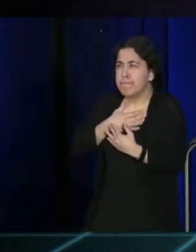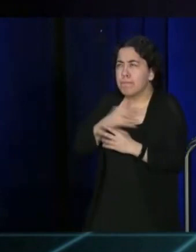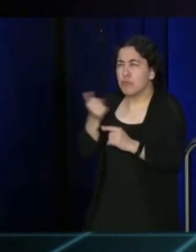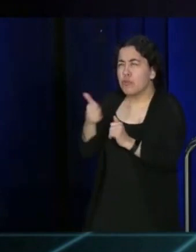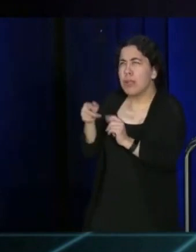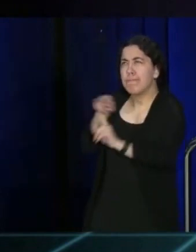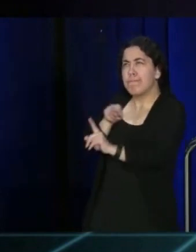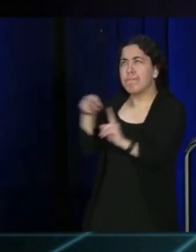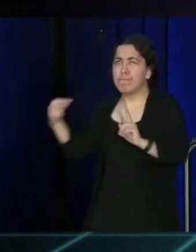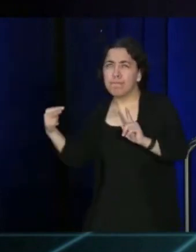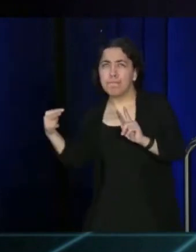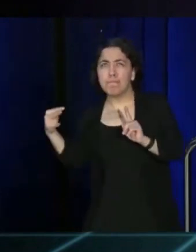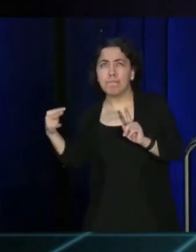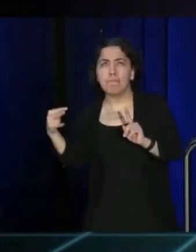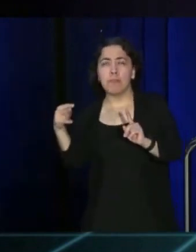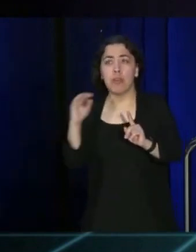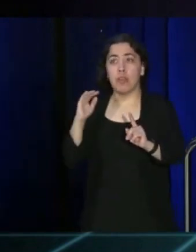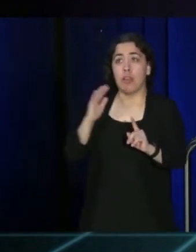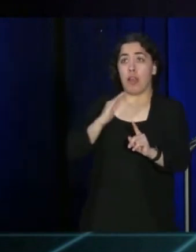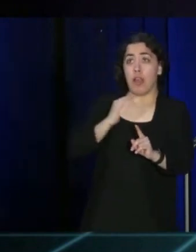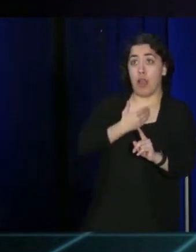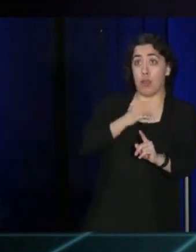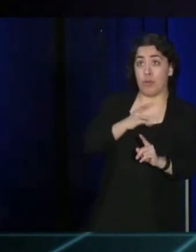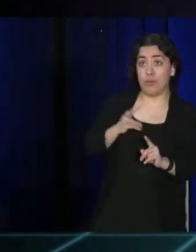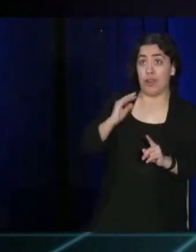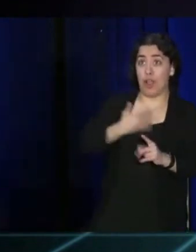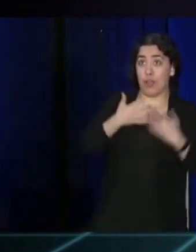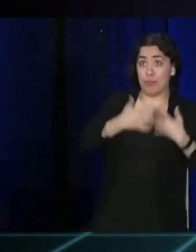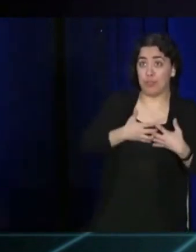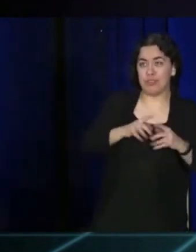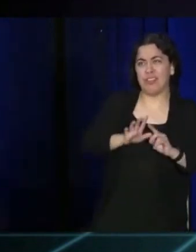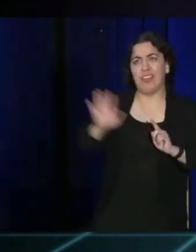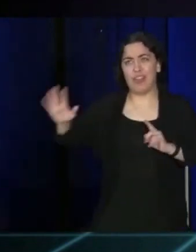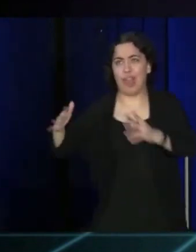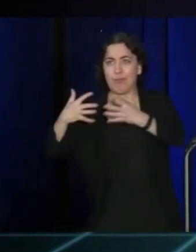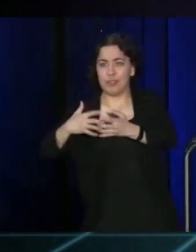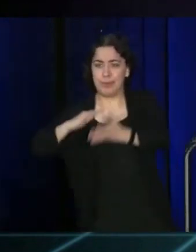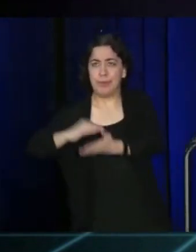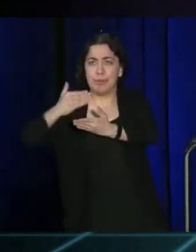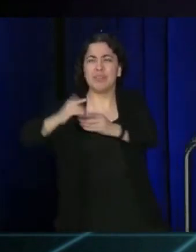running our website on their machine. OK, so let's talk about